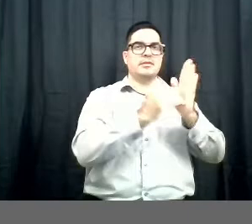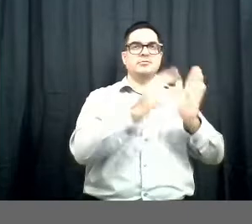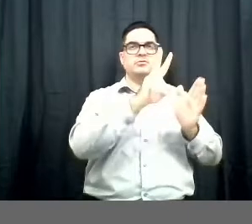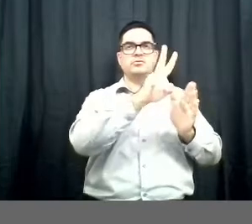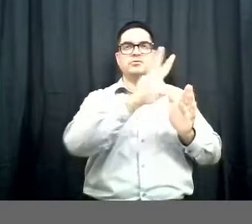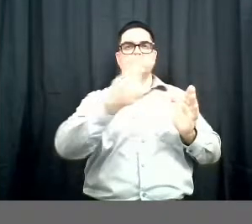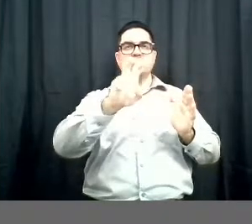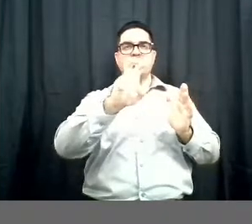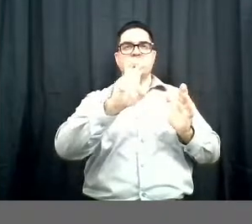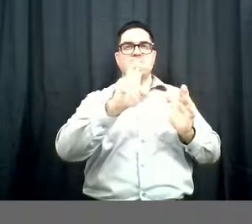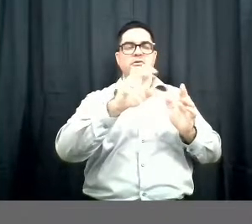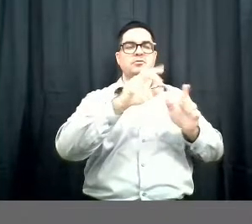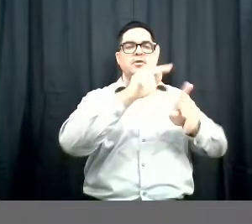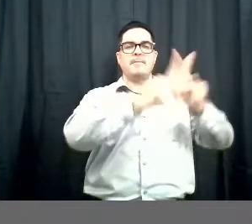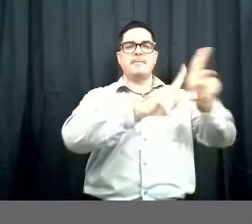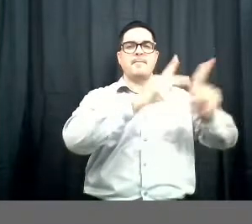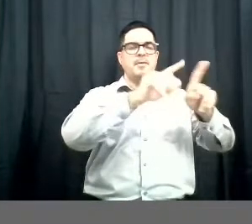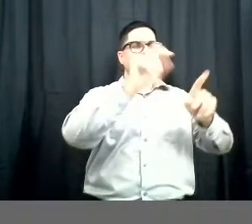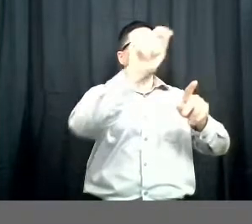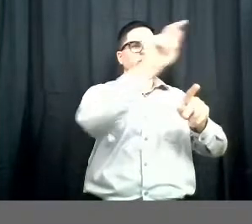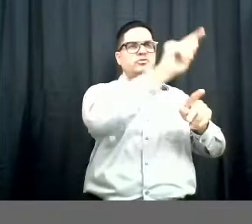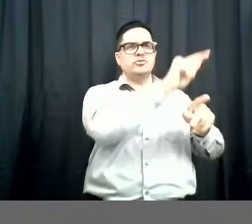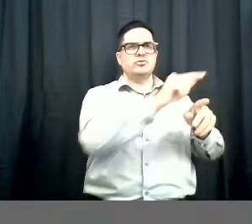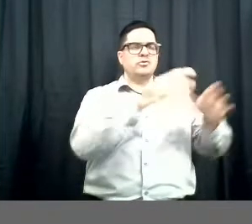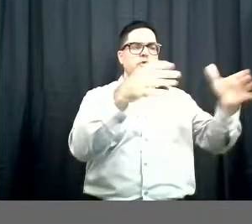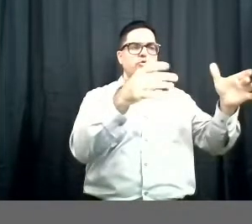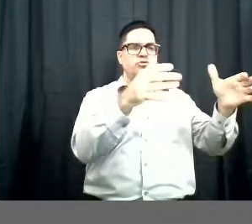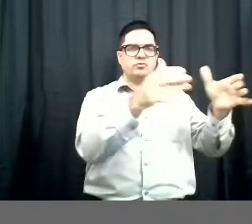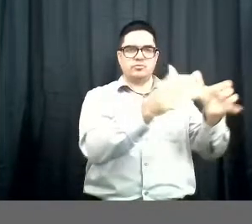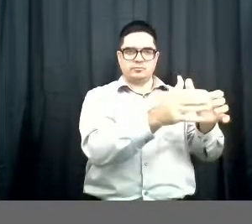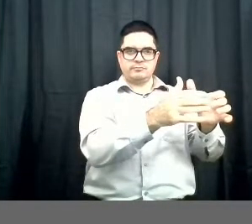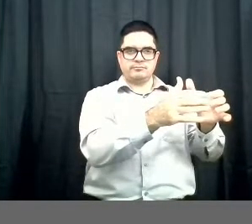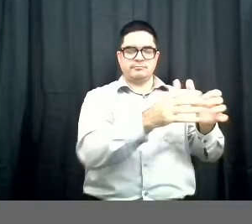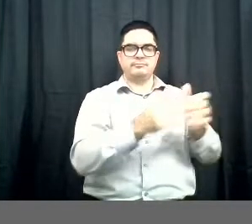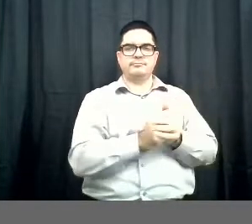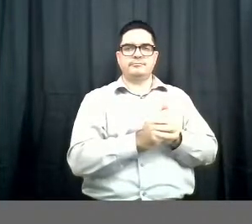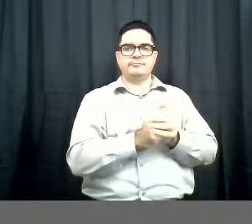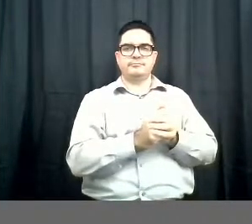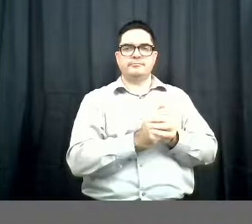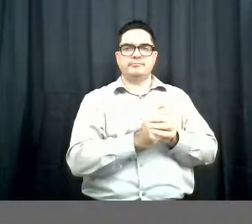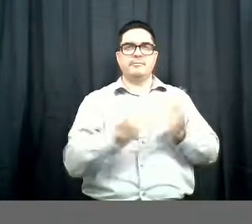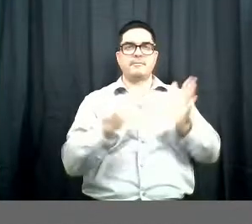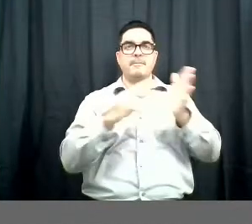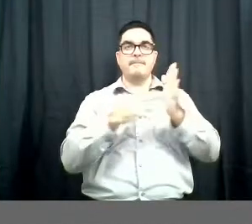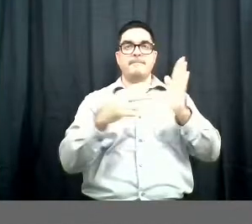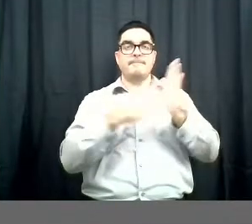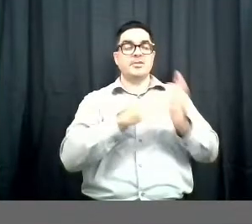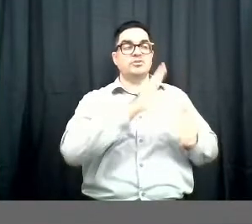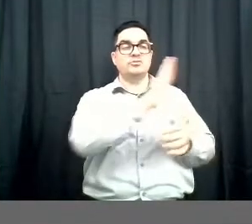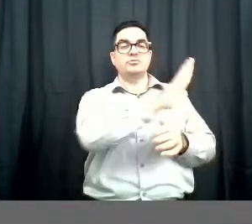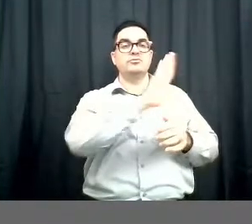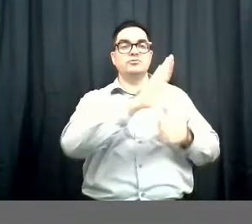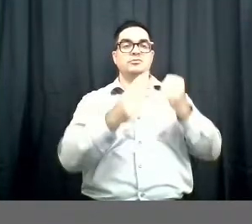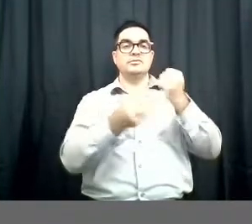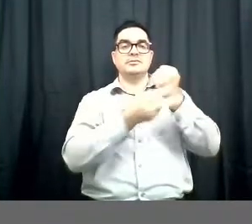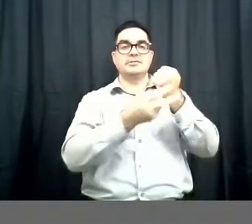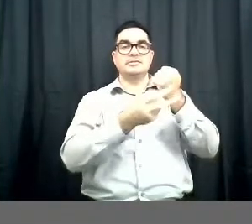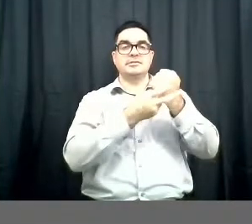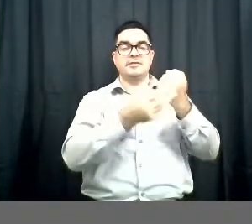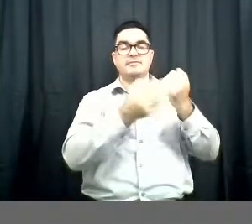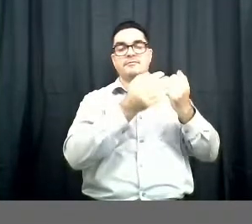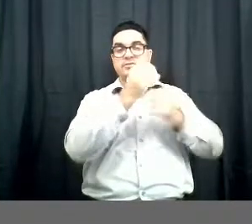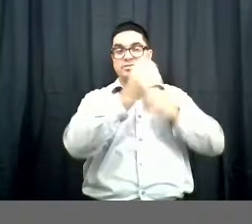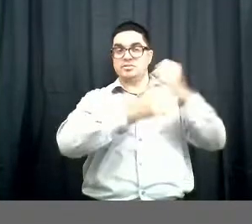fiscal year 23. So the savings from the reduction of 3,200 people over the next year is